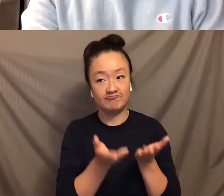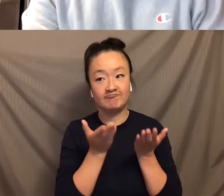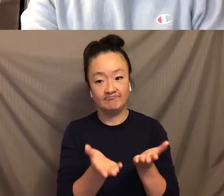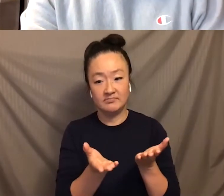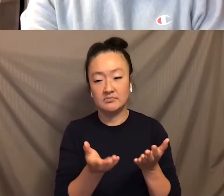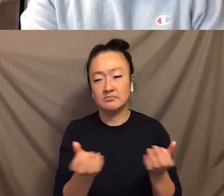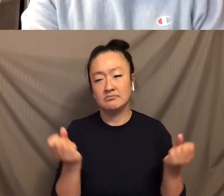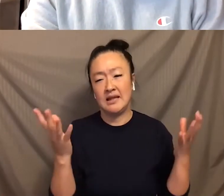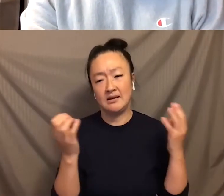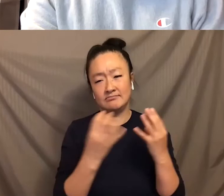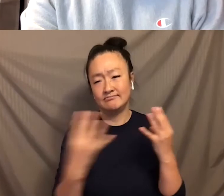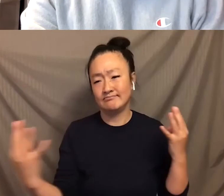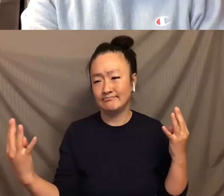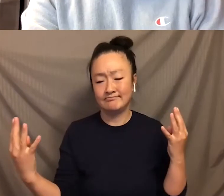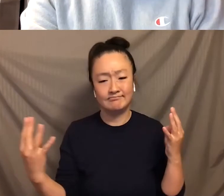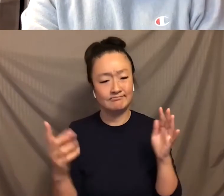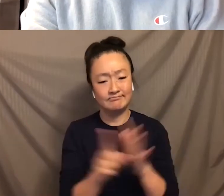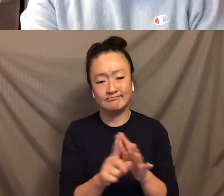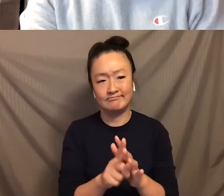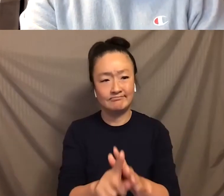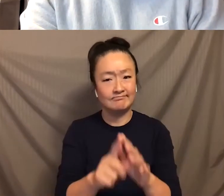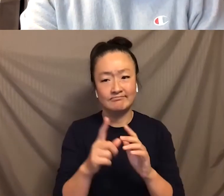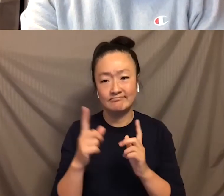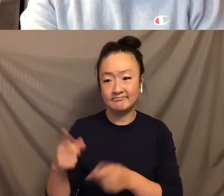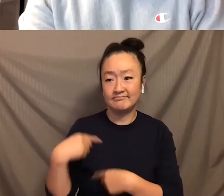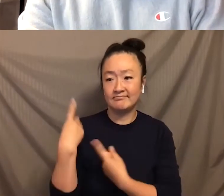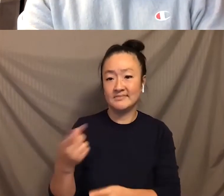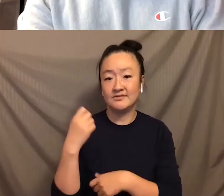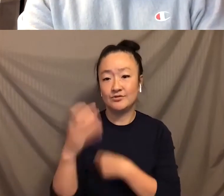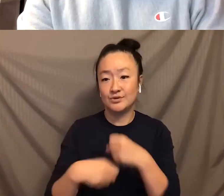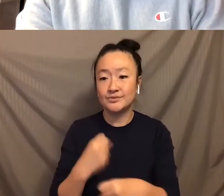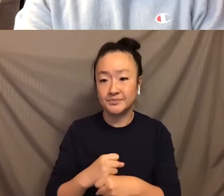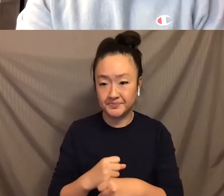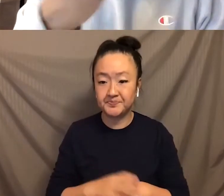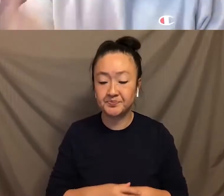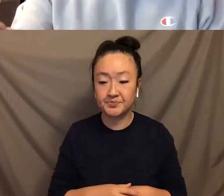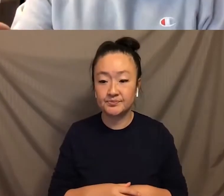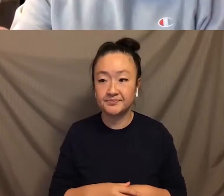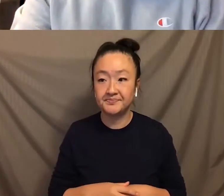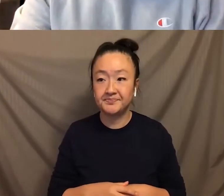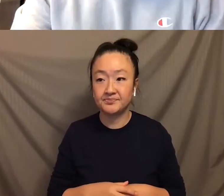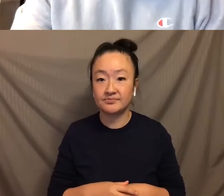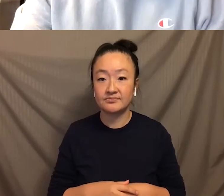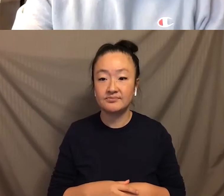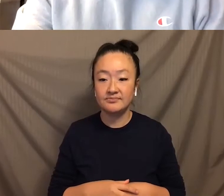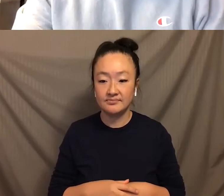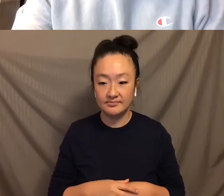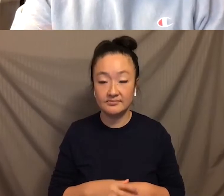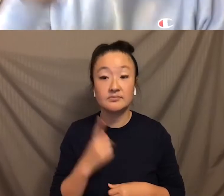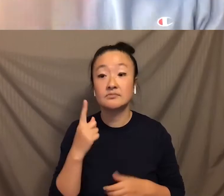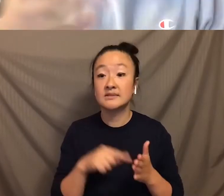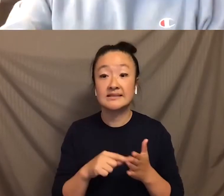so many that have popped up over the past few years. And one very kind of